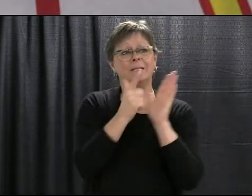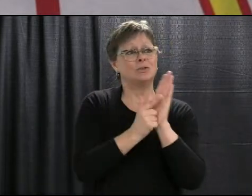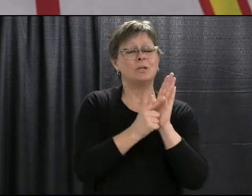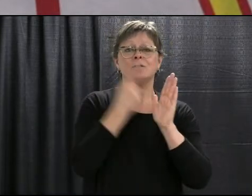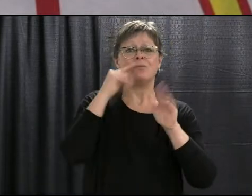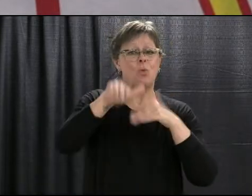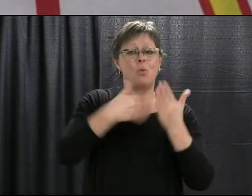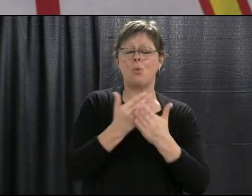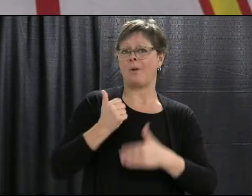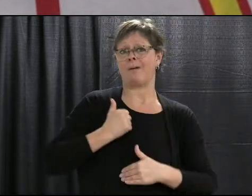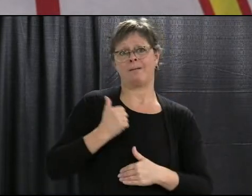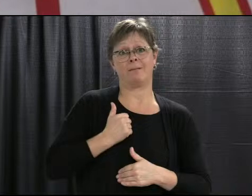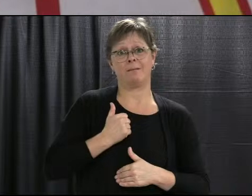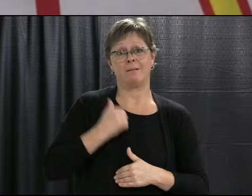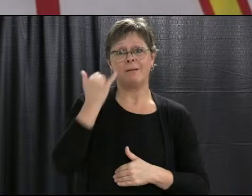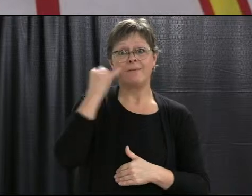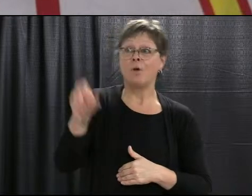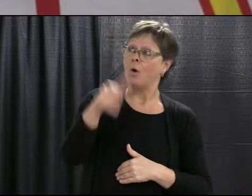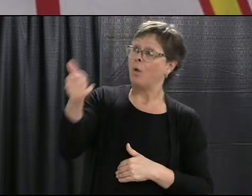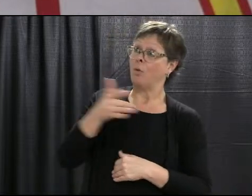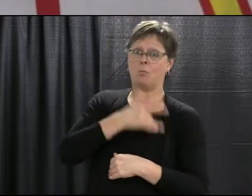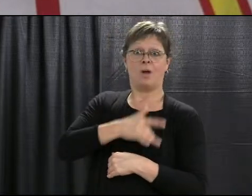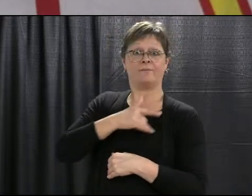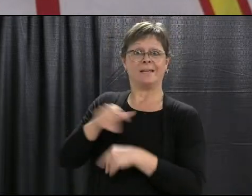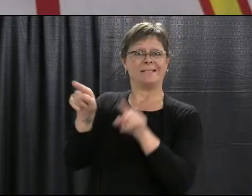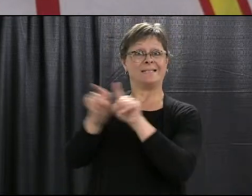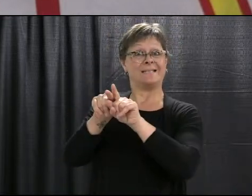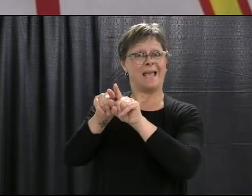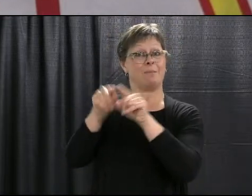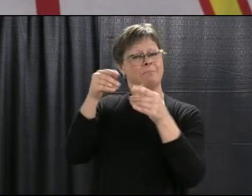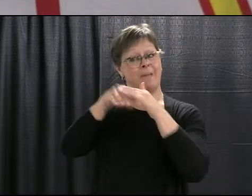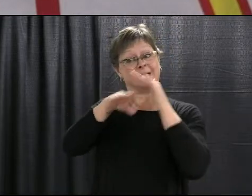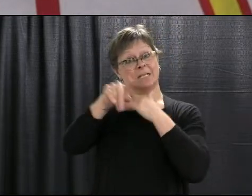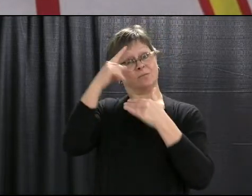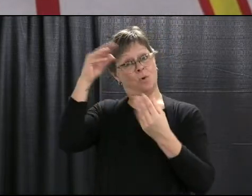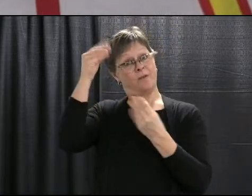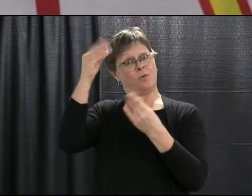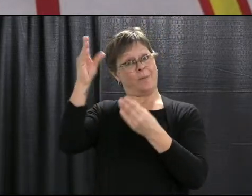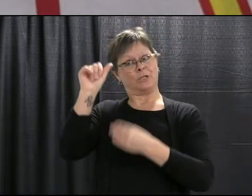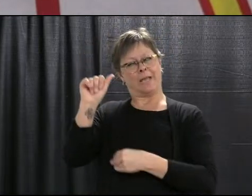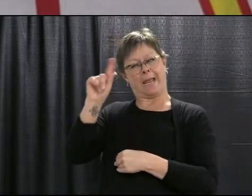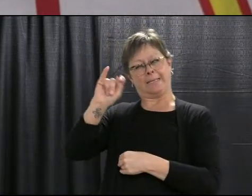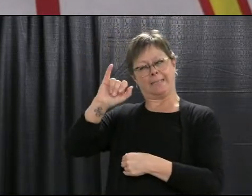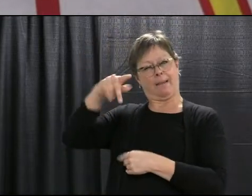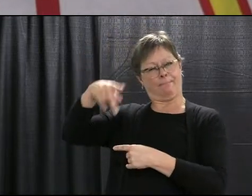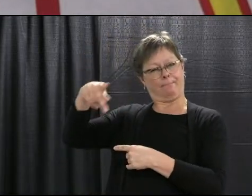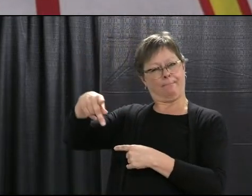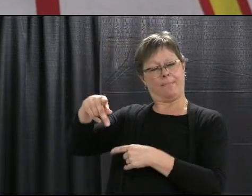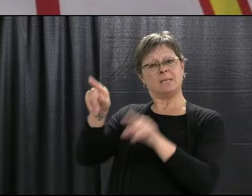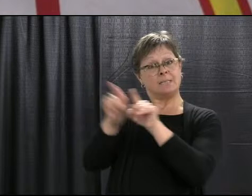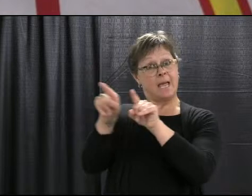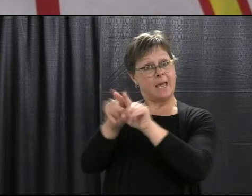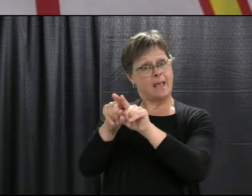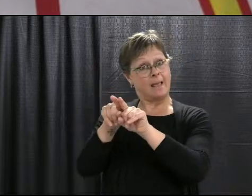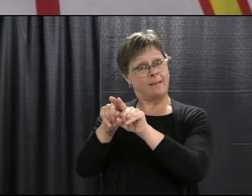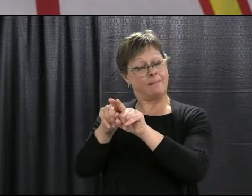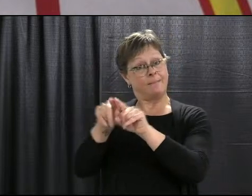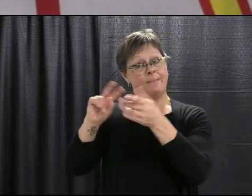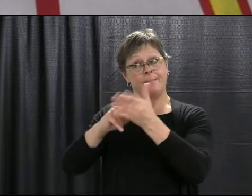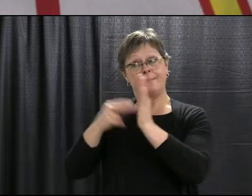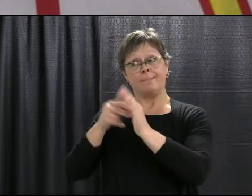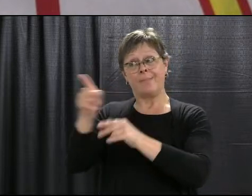So I would say if other provinces had the same access to information, they would have the same details out